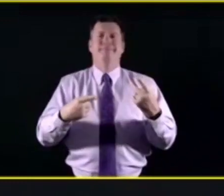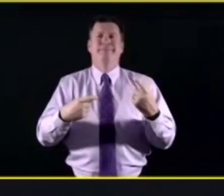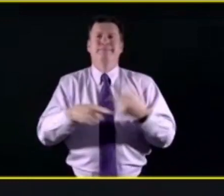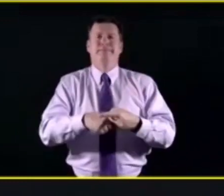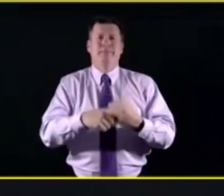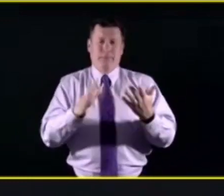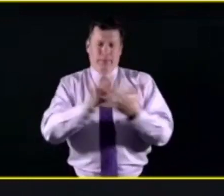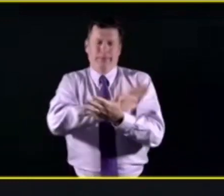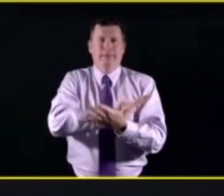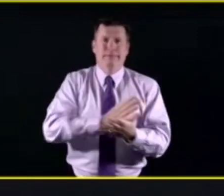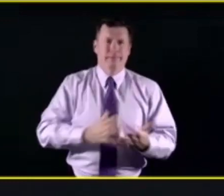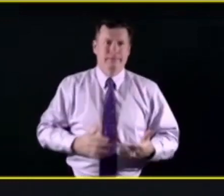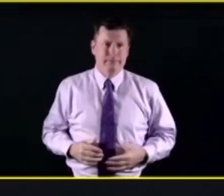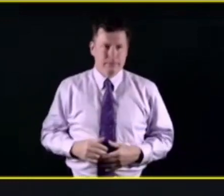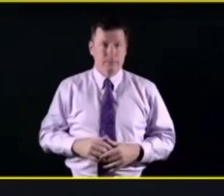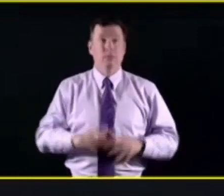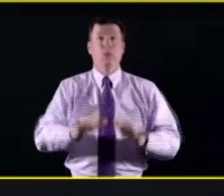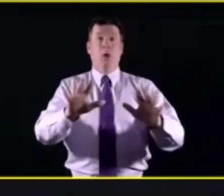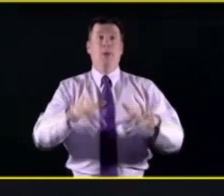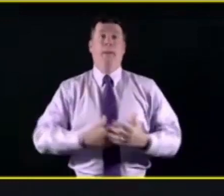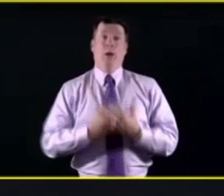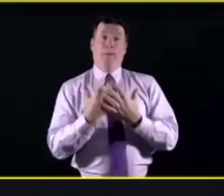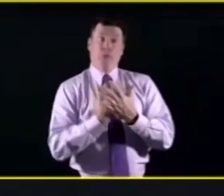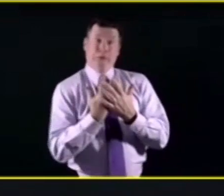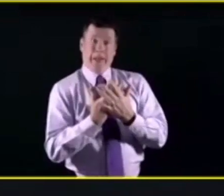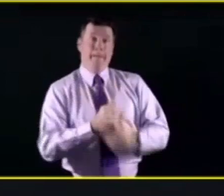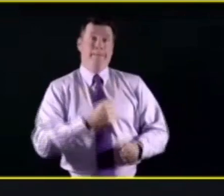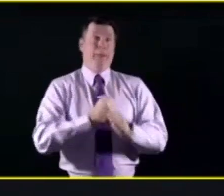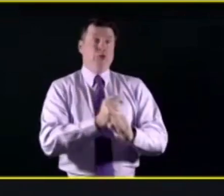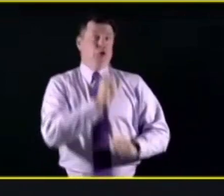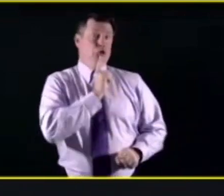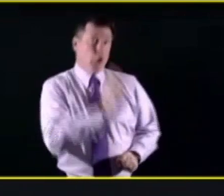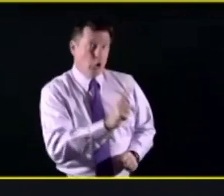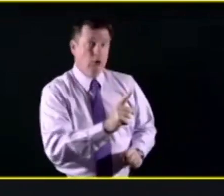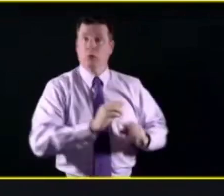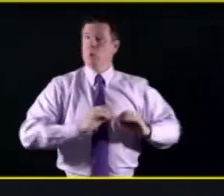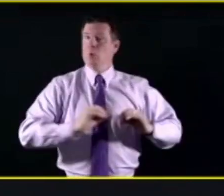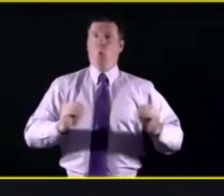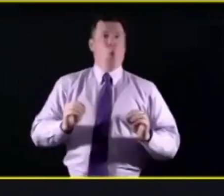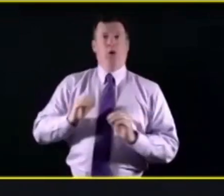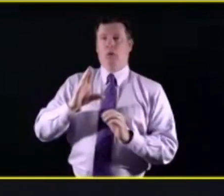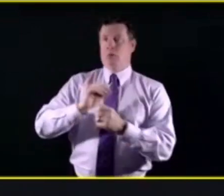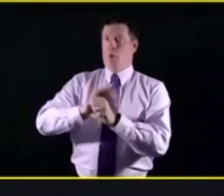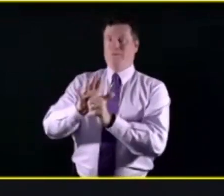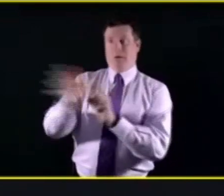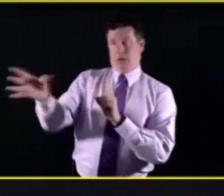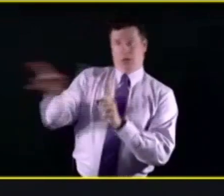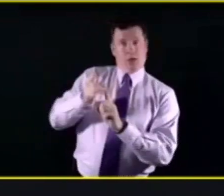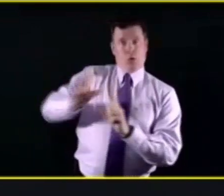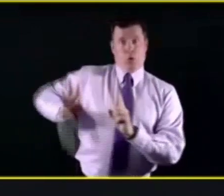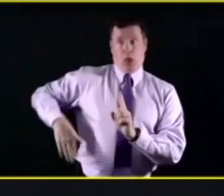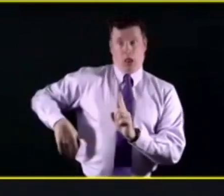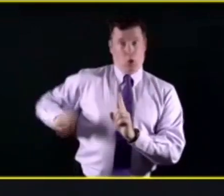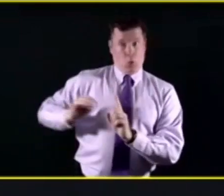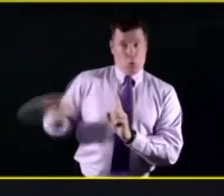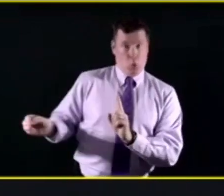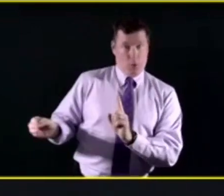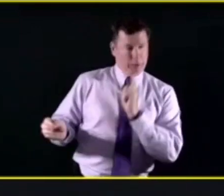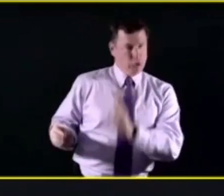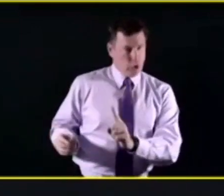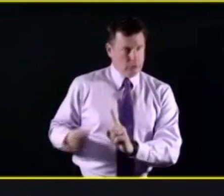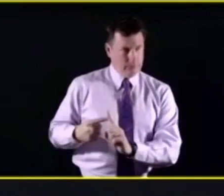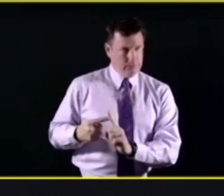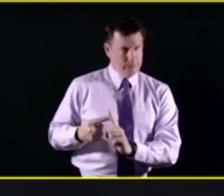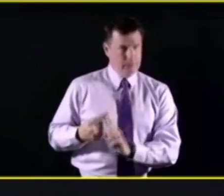other criteria are that they should not have lung disease, diabetes, hypertension,